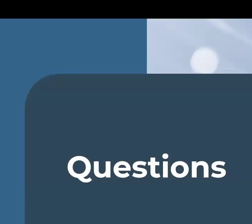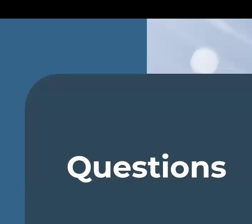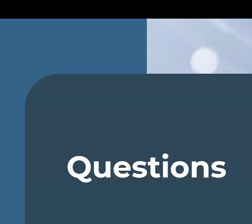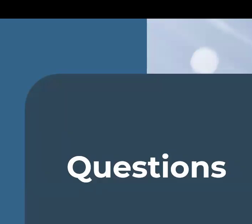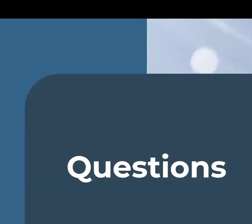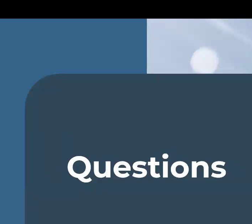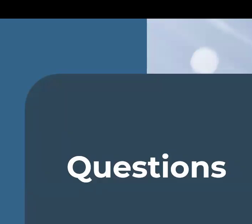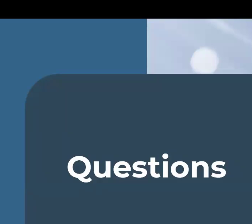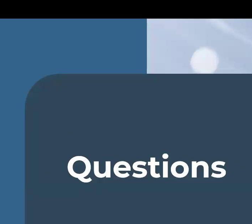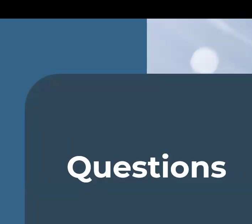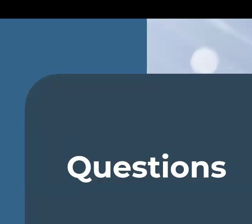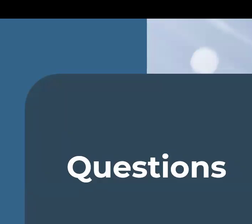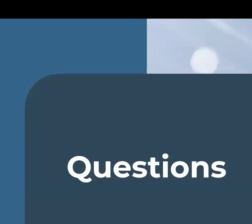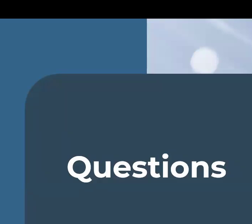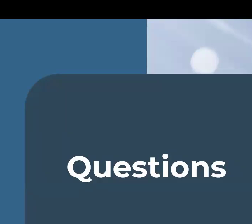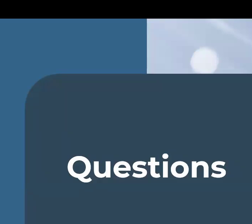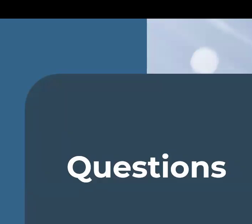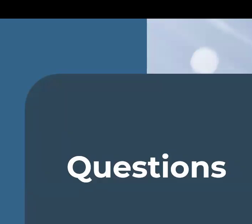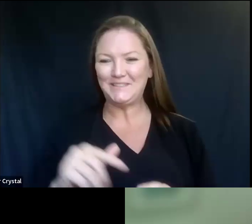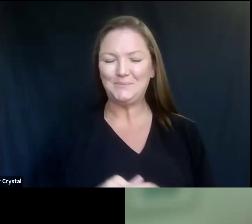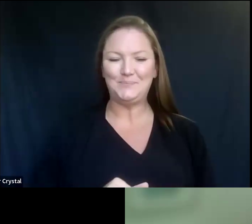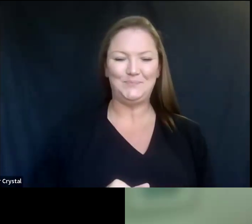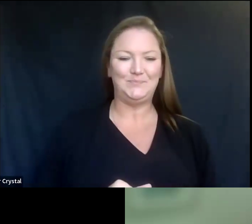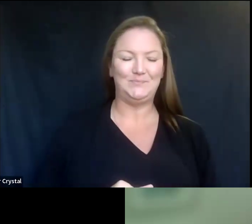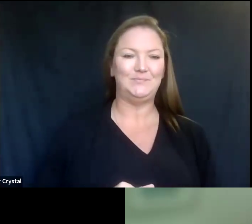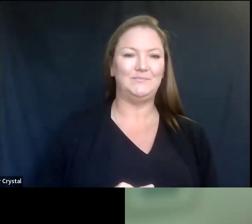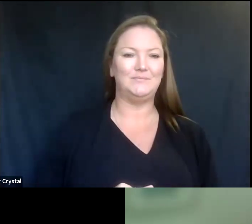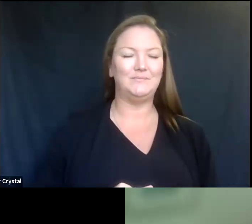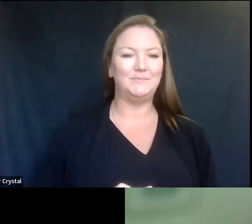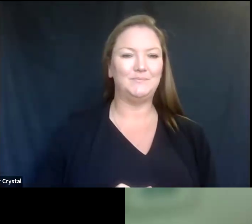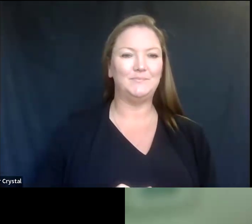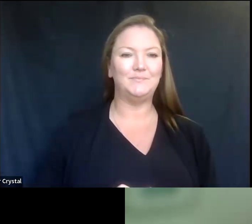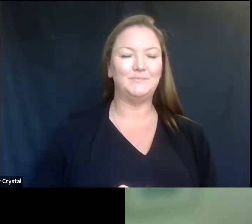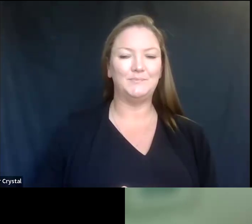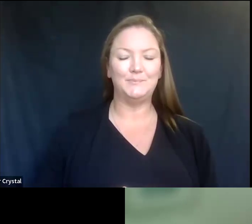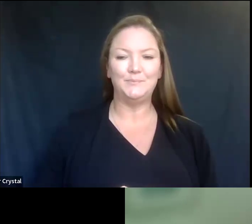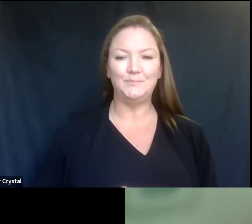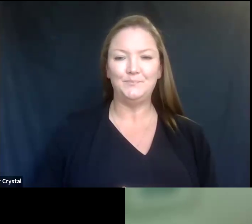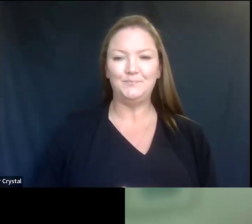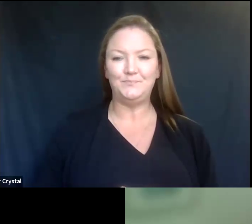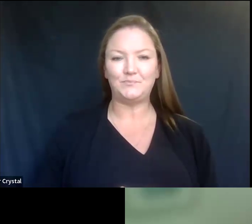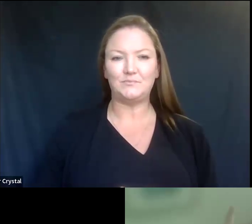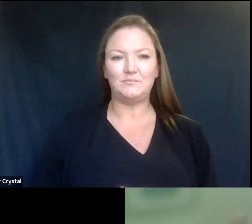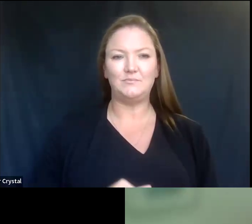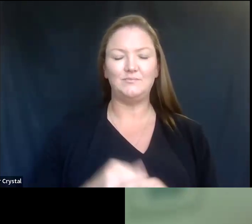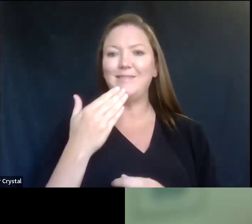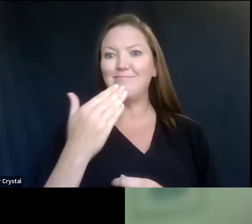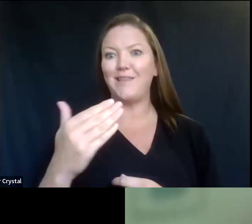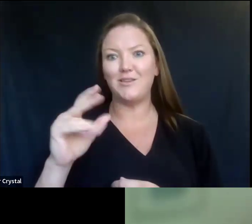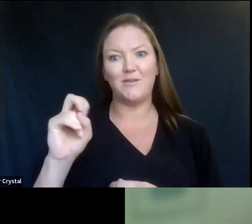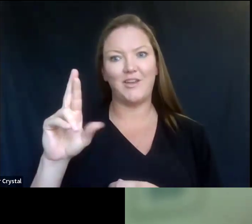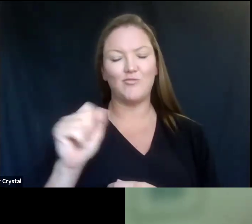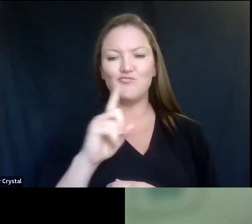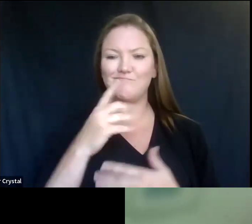then answer any questions, of course. Can we please take the slides down? Thank you so much. Vera,